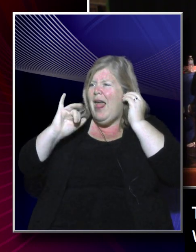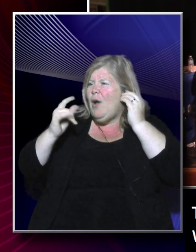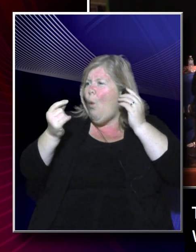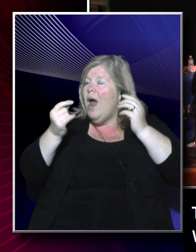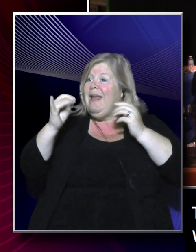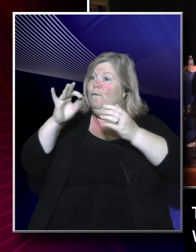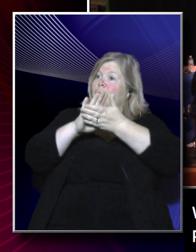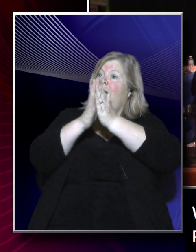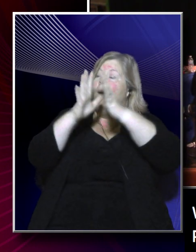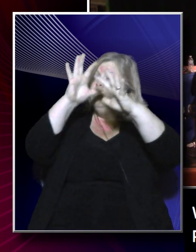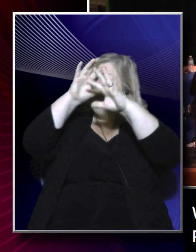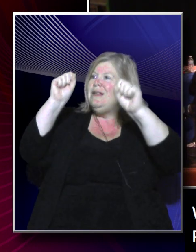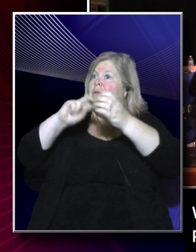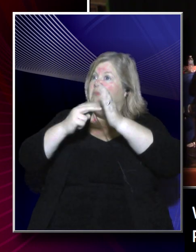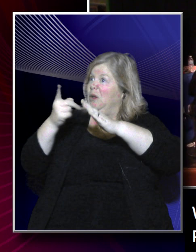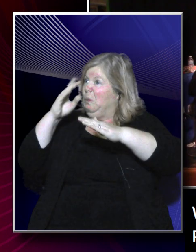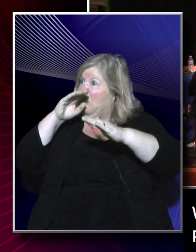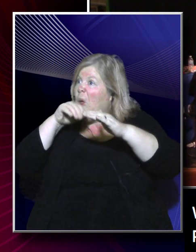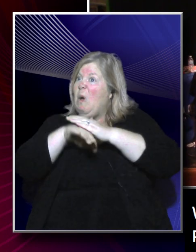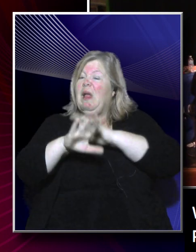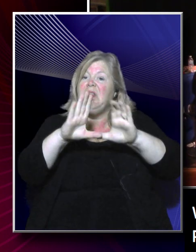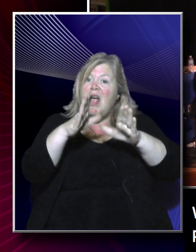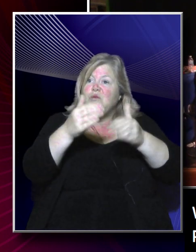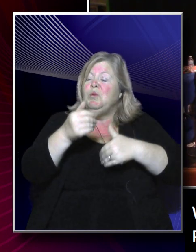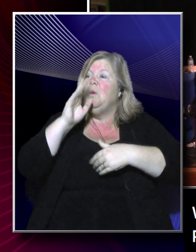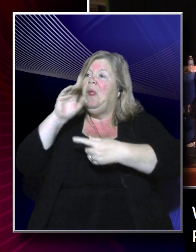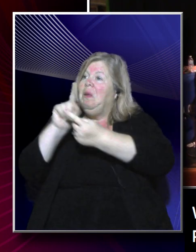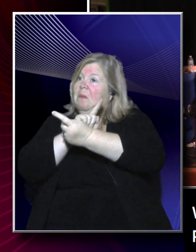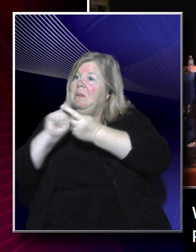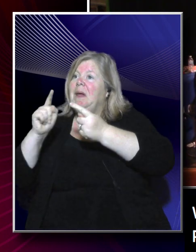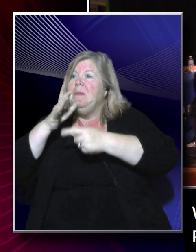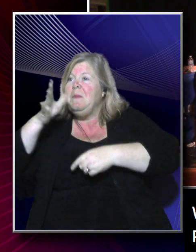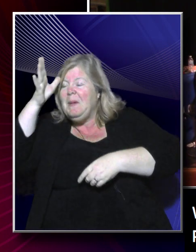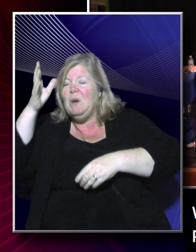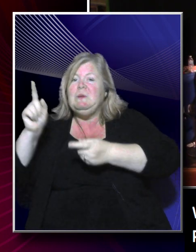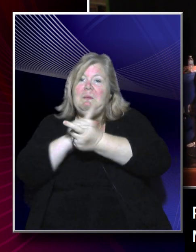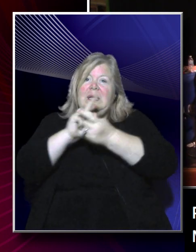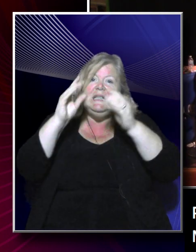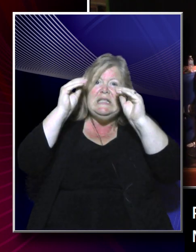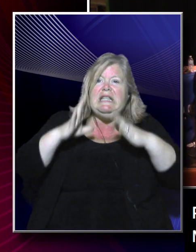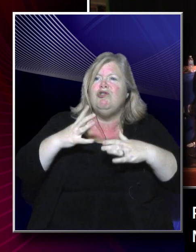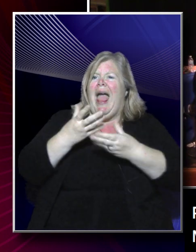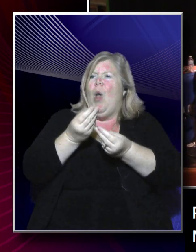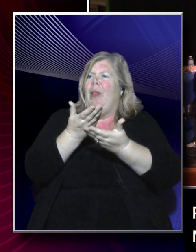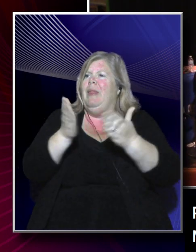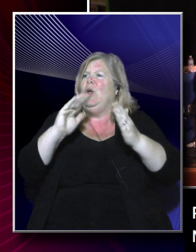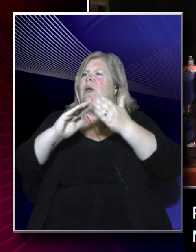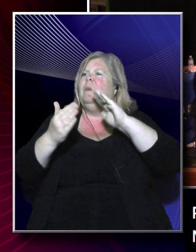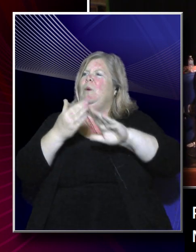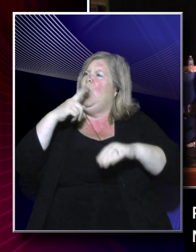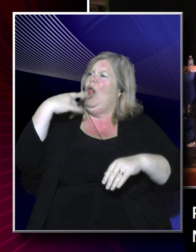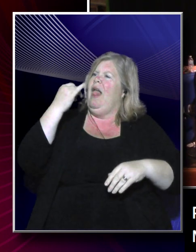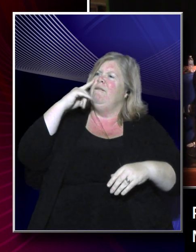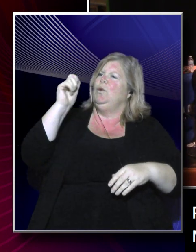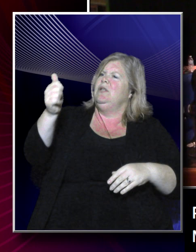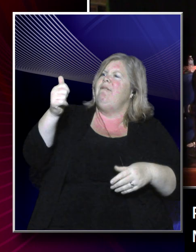Going into the classroom, meeting parents, meeting teachers, being in the community, what will that look like for